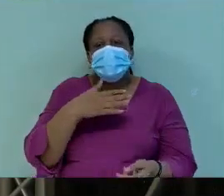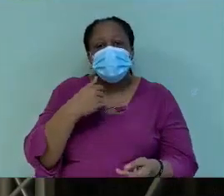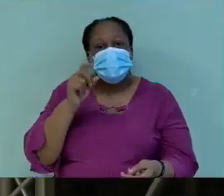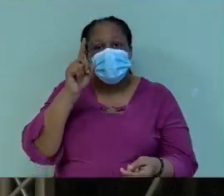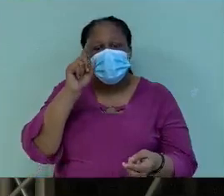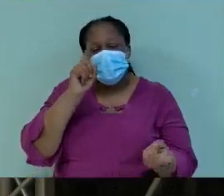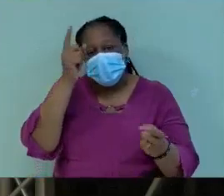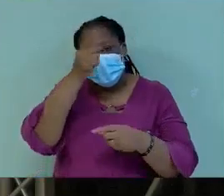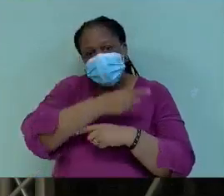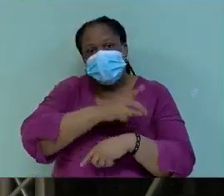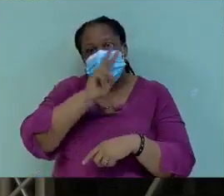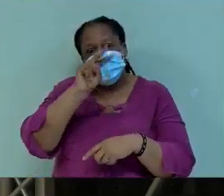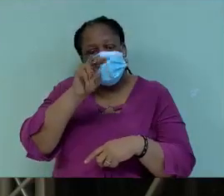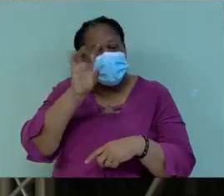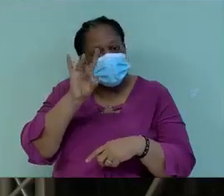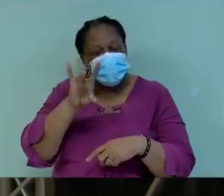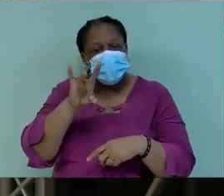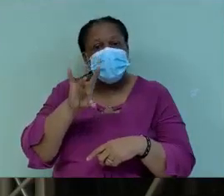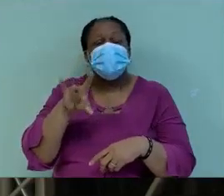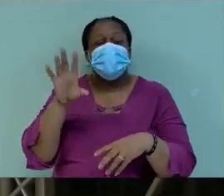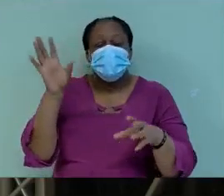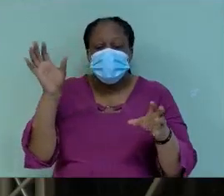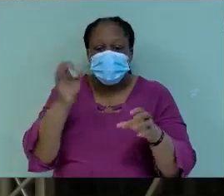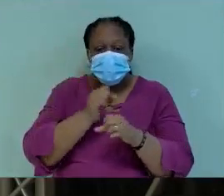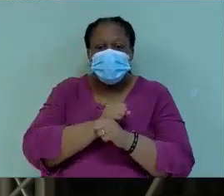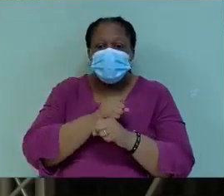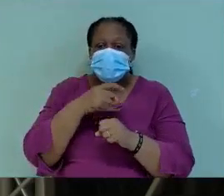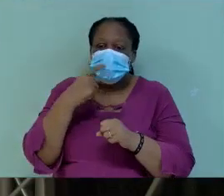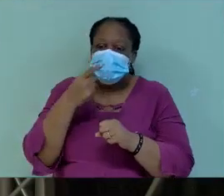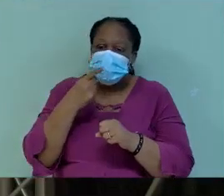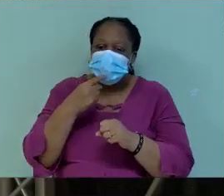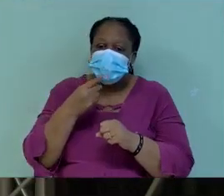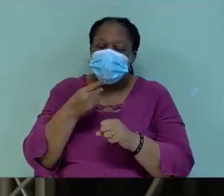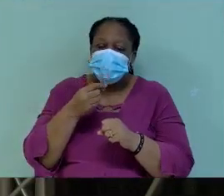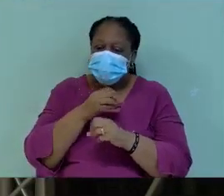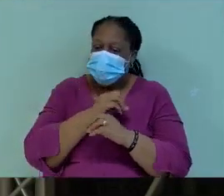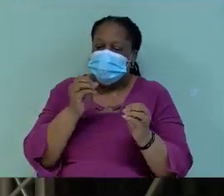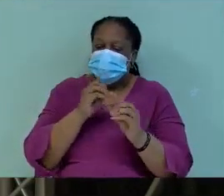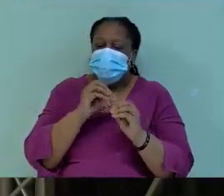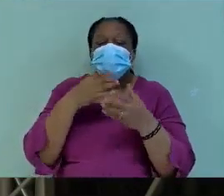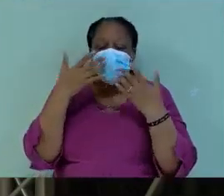test came back negative. A couple days after, the second or the repeated